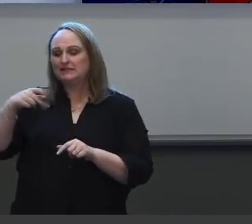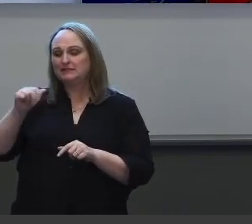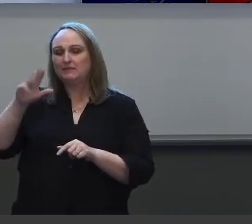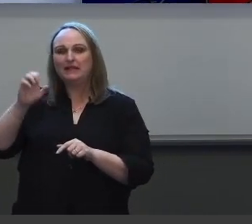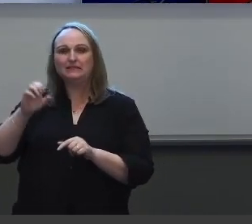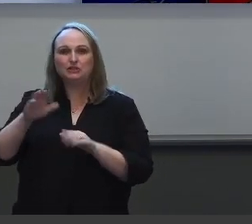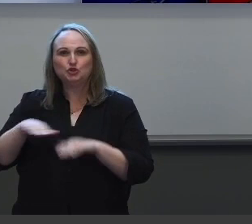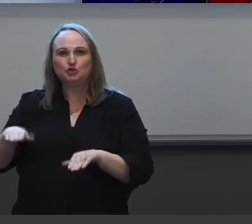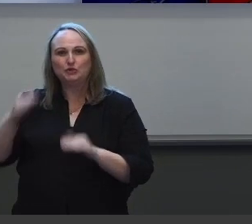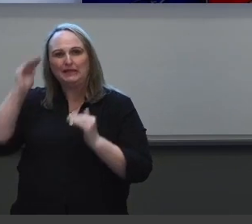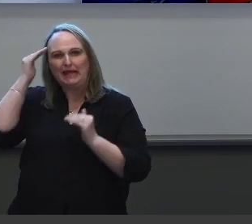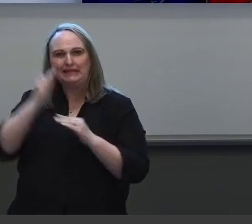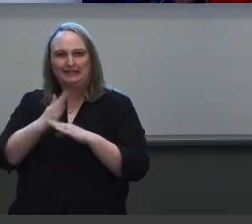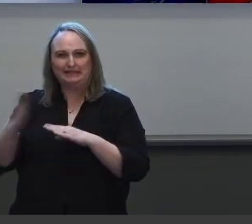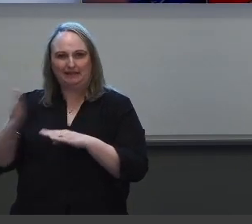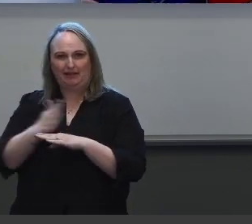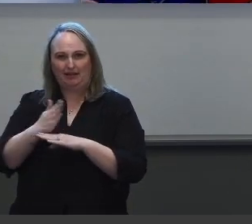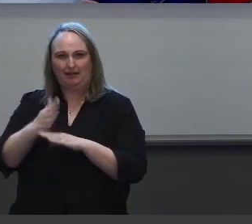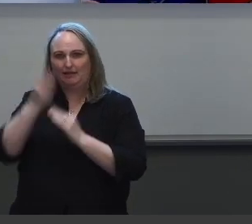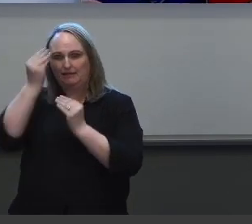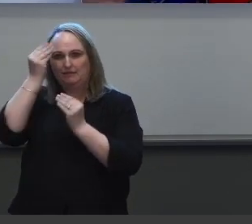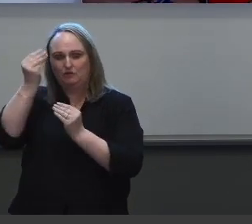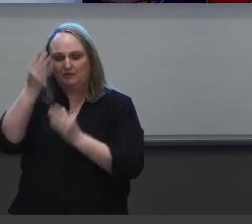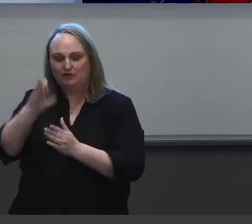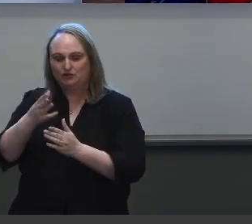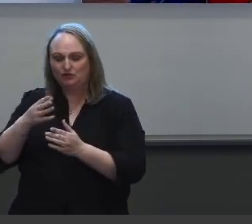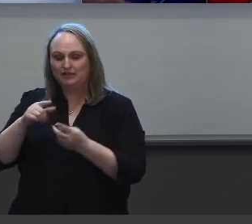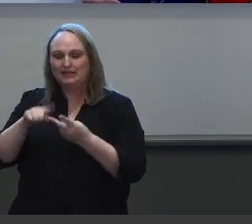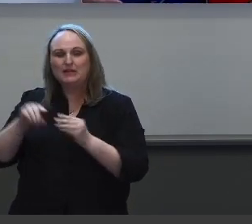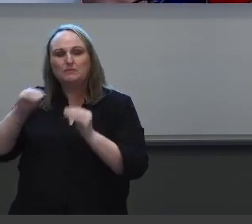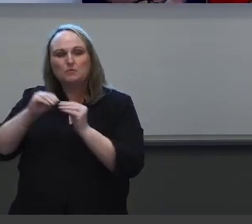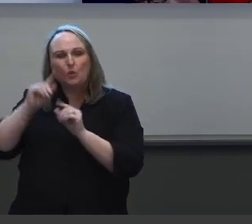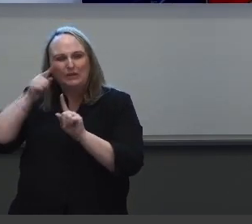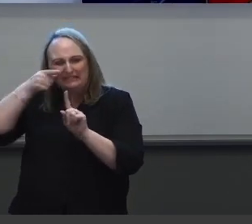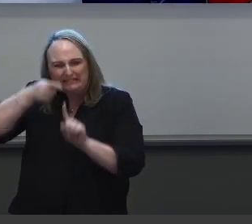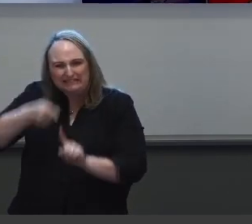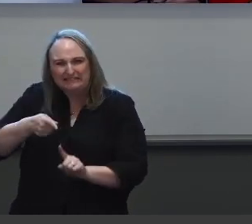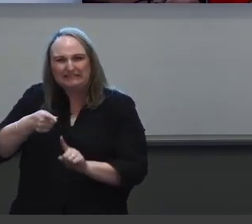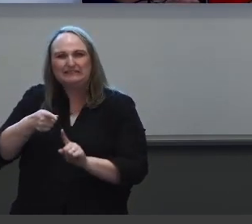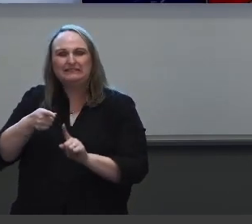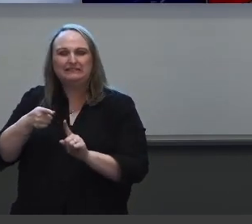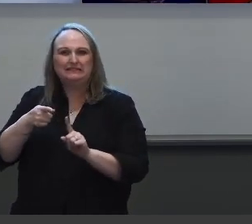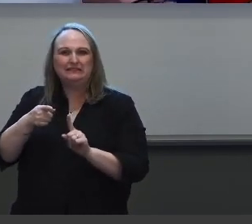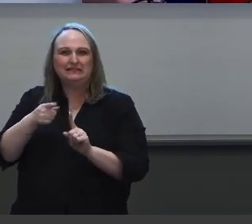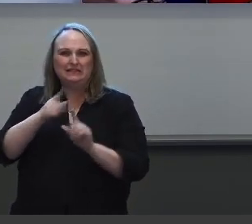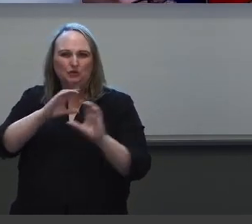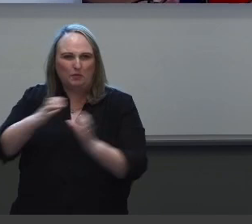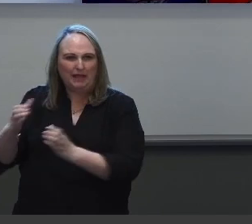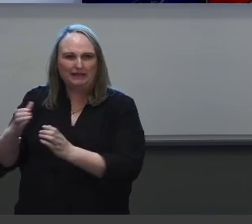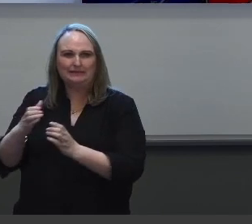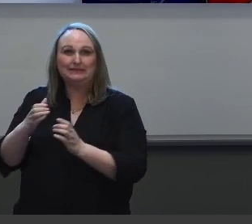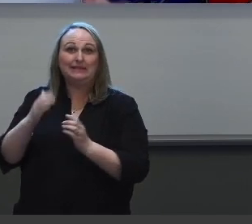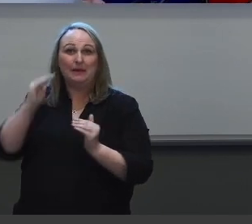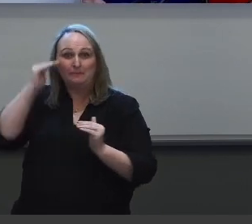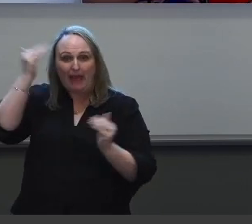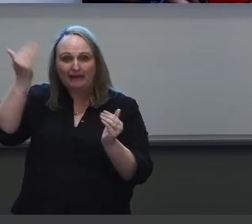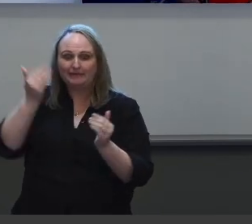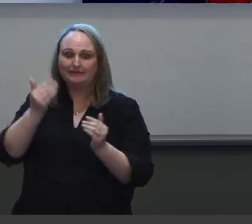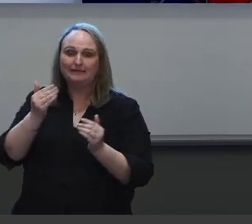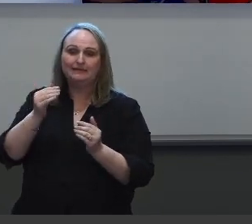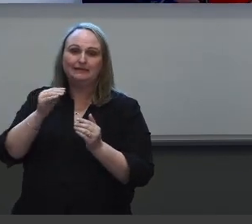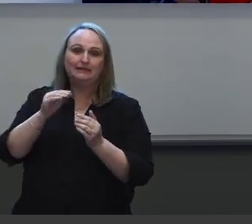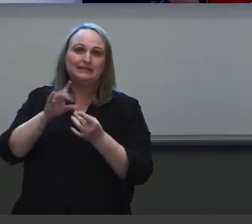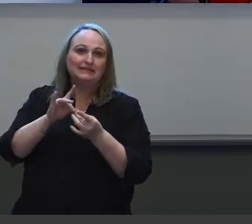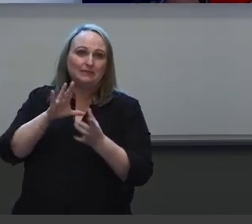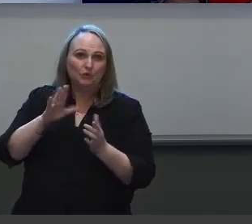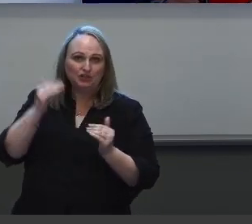Scale. This allowed us to look more specifically at different anxiety domains, like panic, separation anxiety,